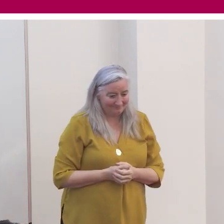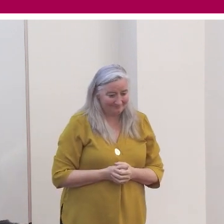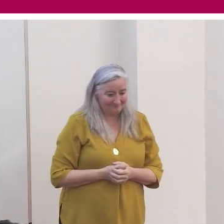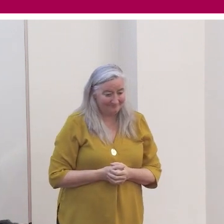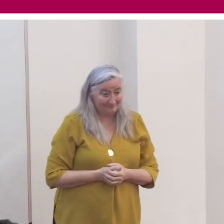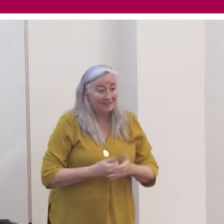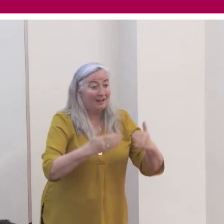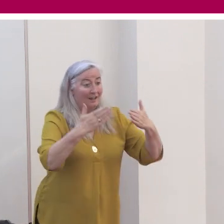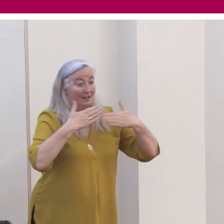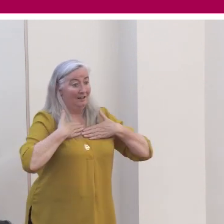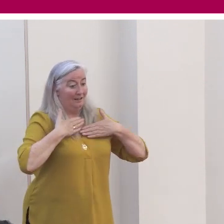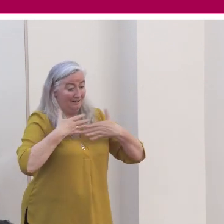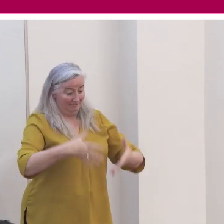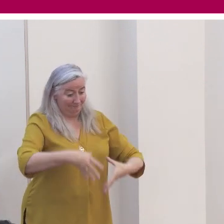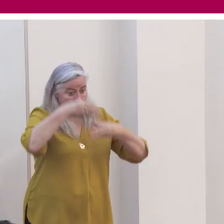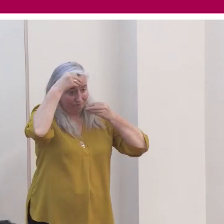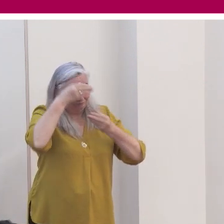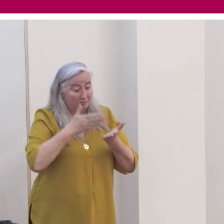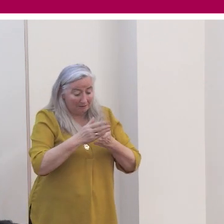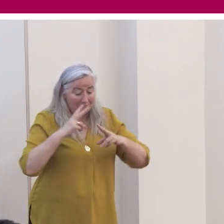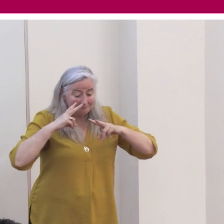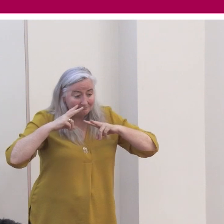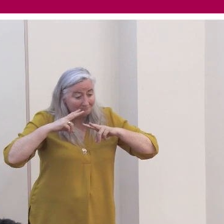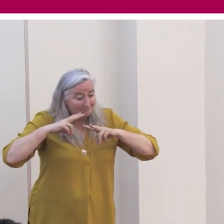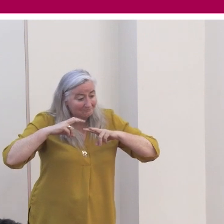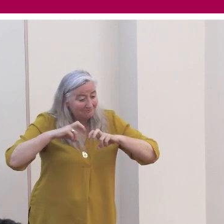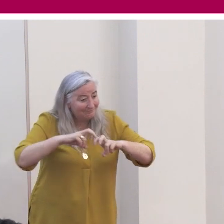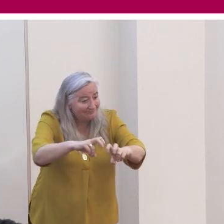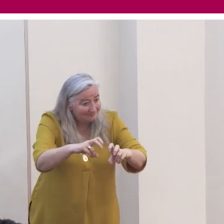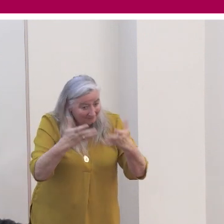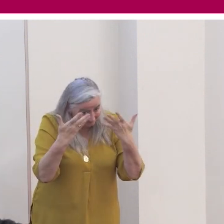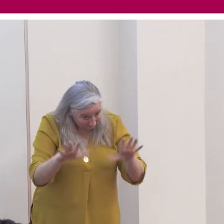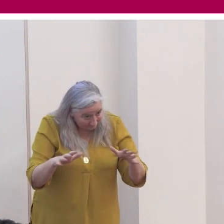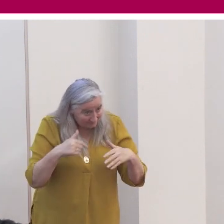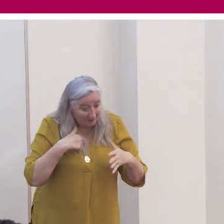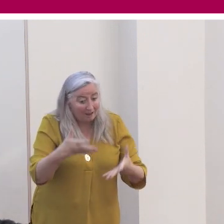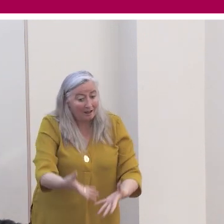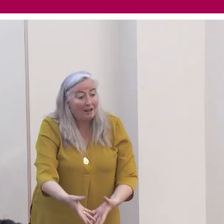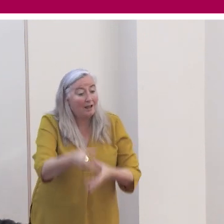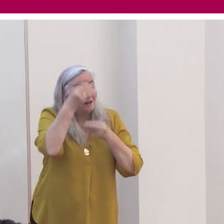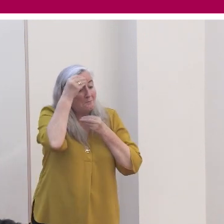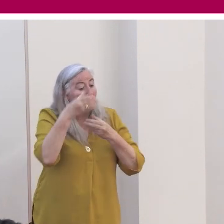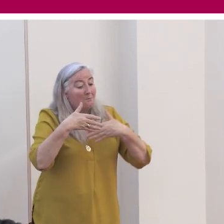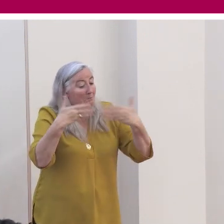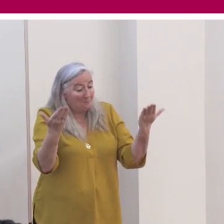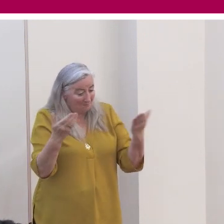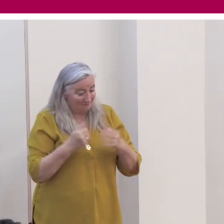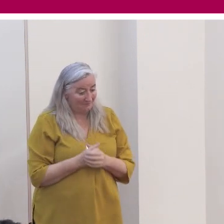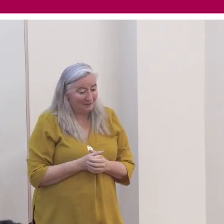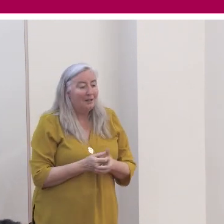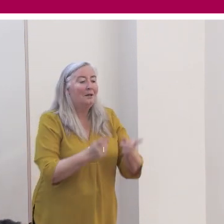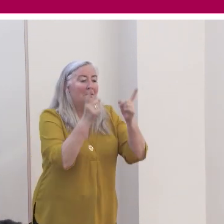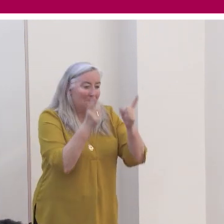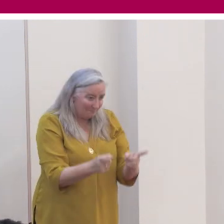be adoption of procedural accommodations, there needs to be actually a system in place. It cannot just be ad hoc reaction